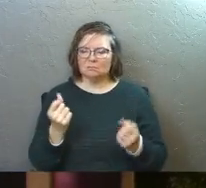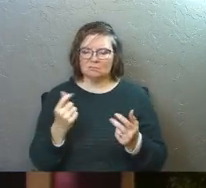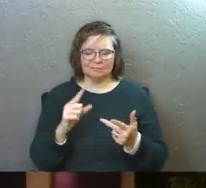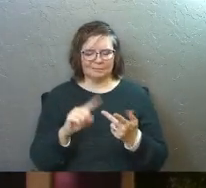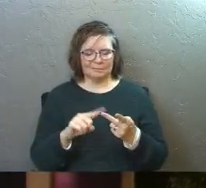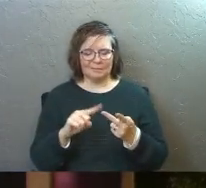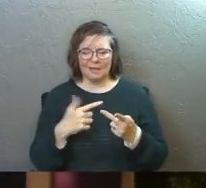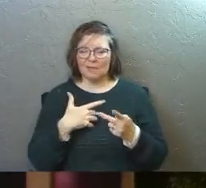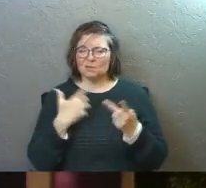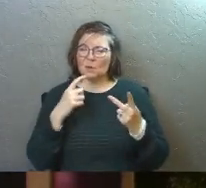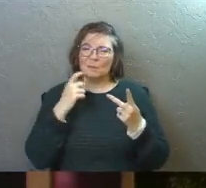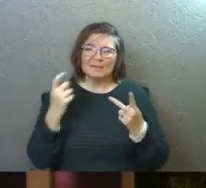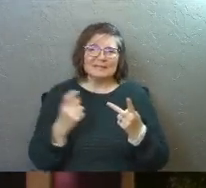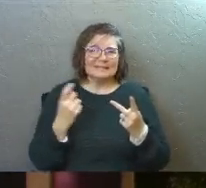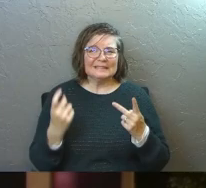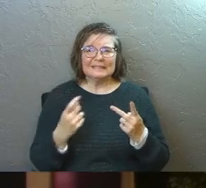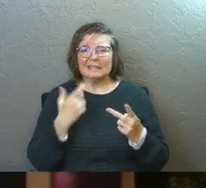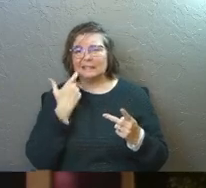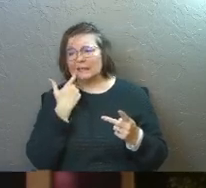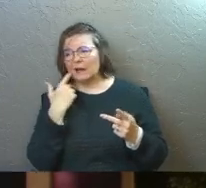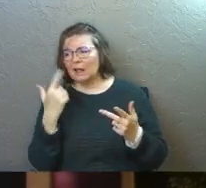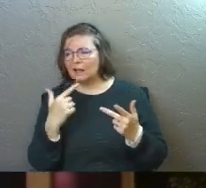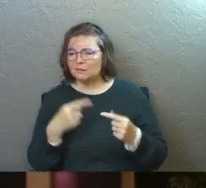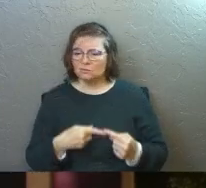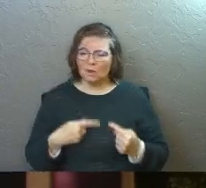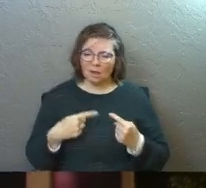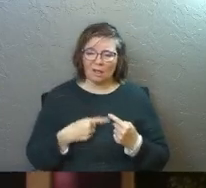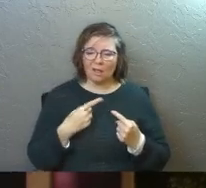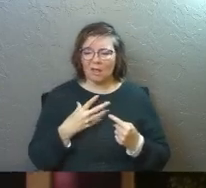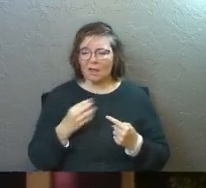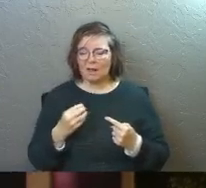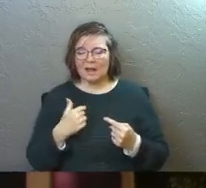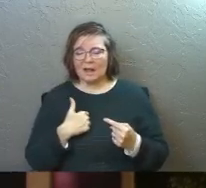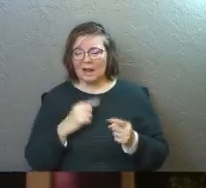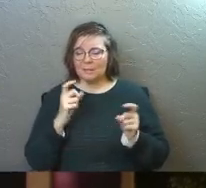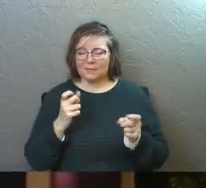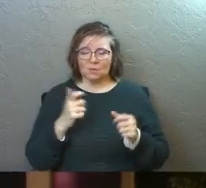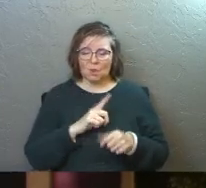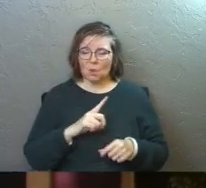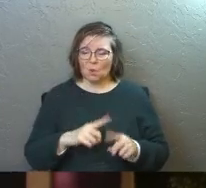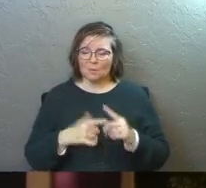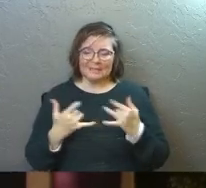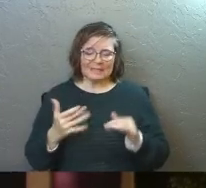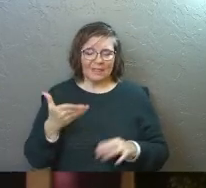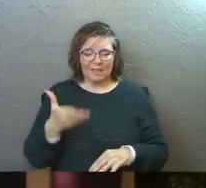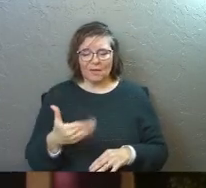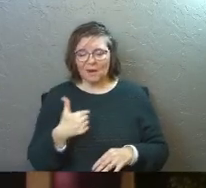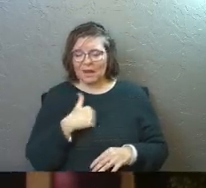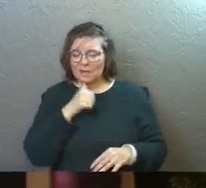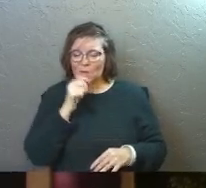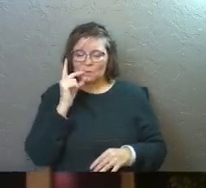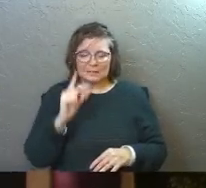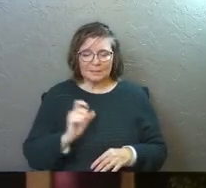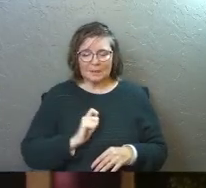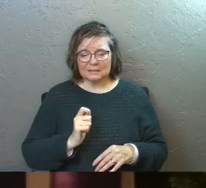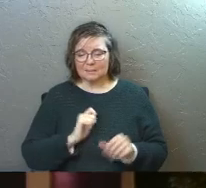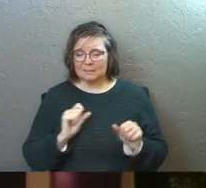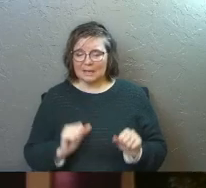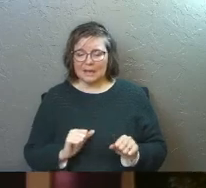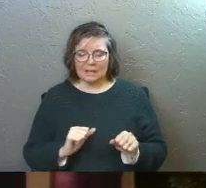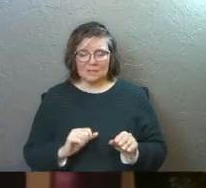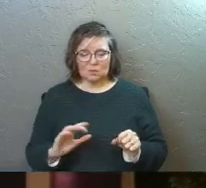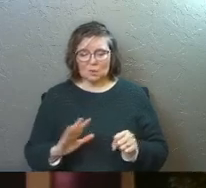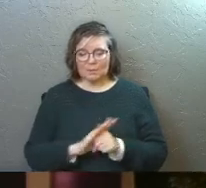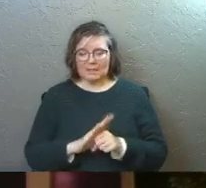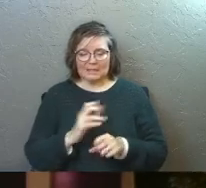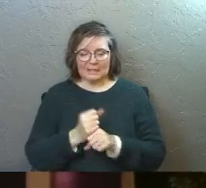much sin and brokenness, and I'll be real, I've got these addictions I'm still struggling with, and it's like, and I'm giving it to the Lord, but it's still there, and I don't see myself being able to